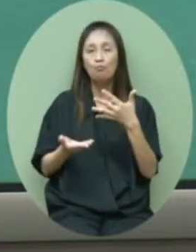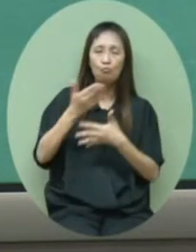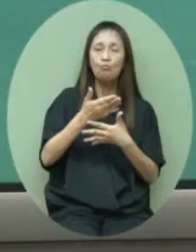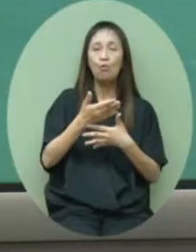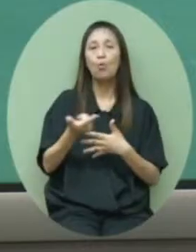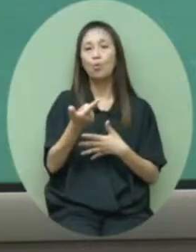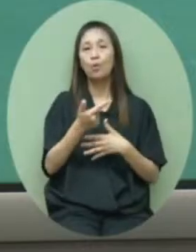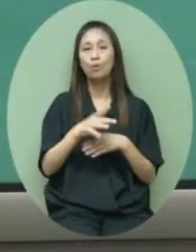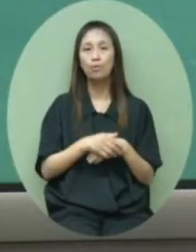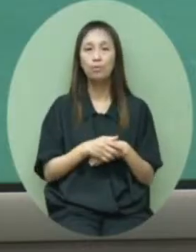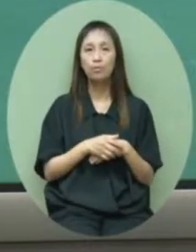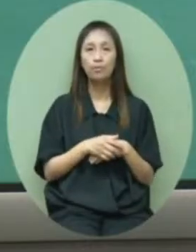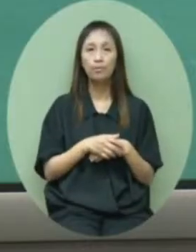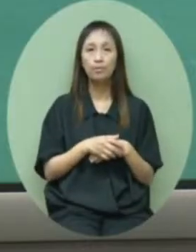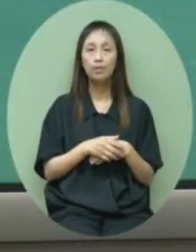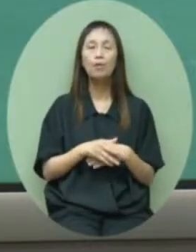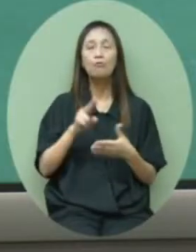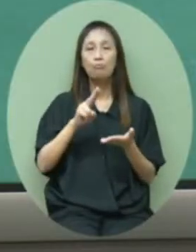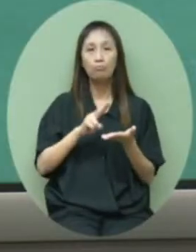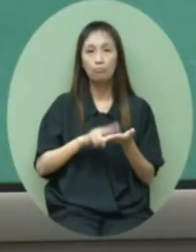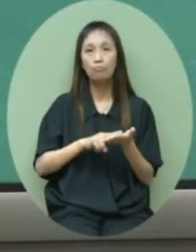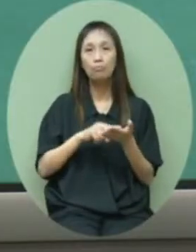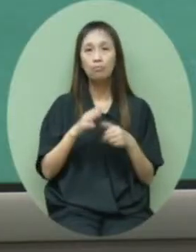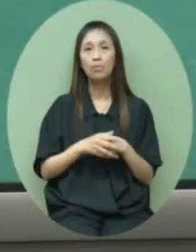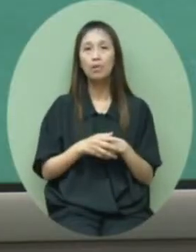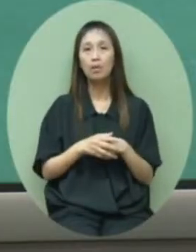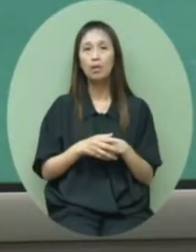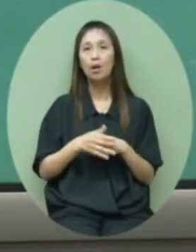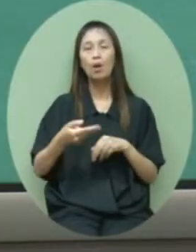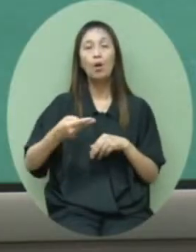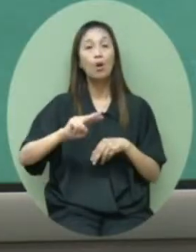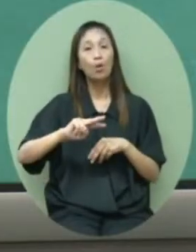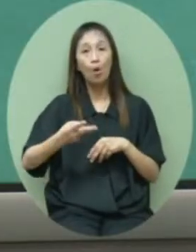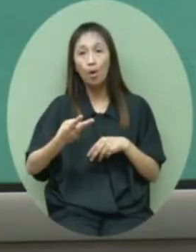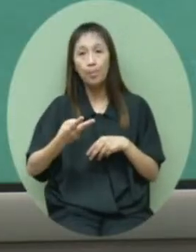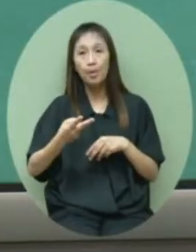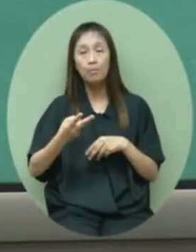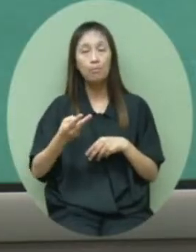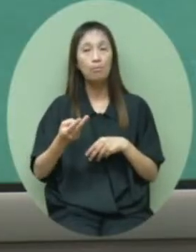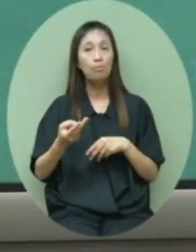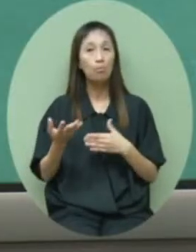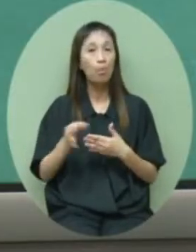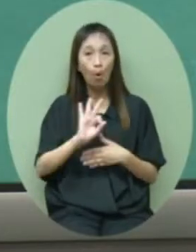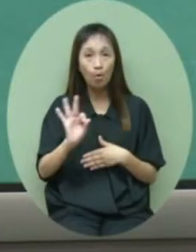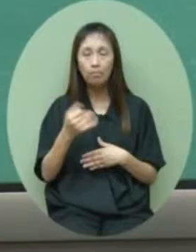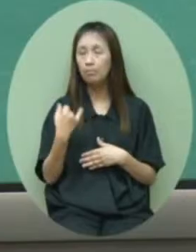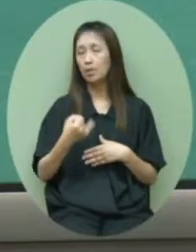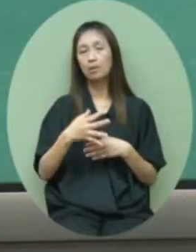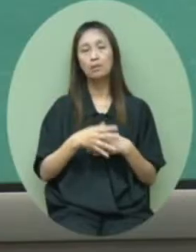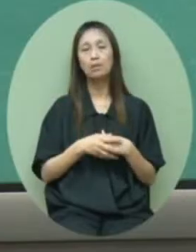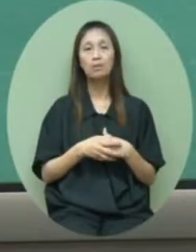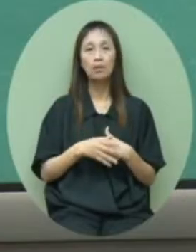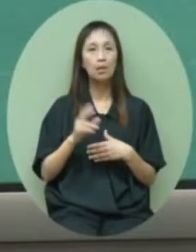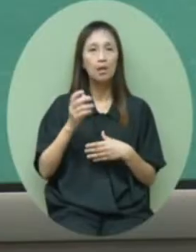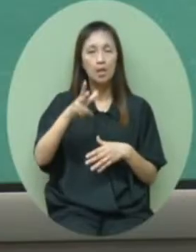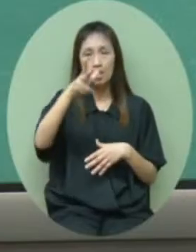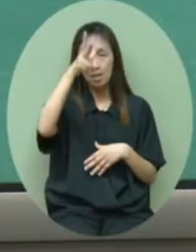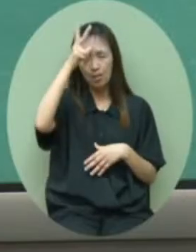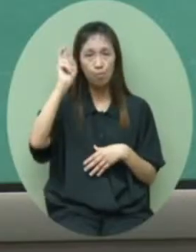places, there is good development of this service, And I believe this is a trend we